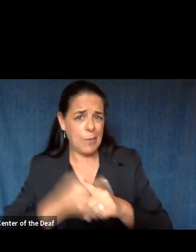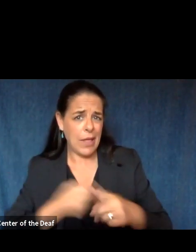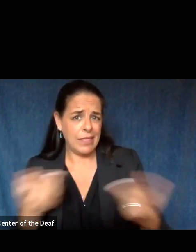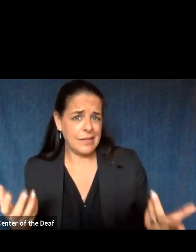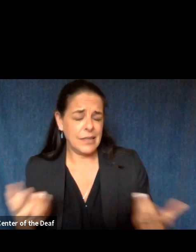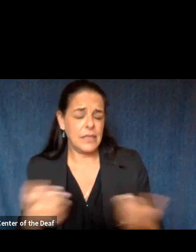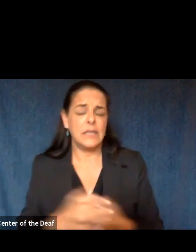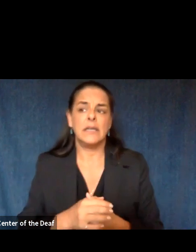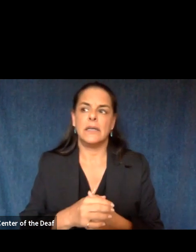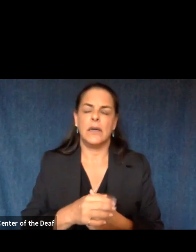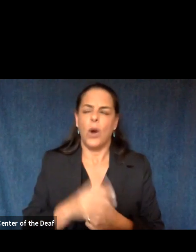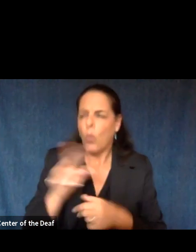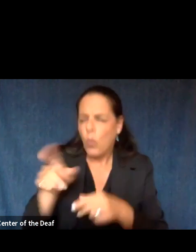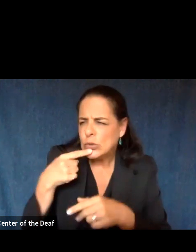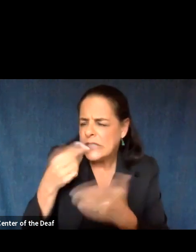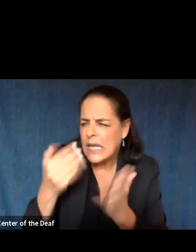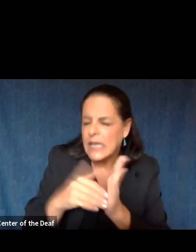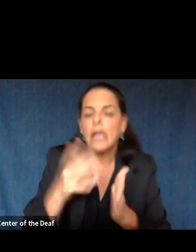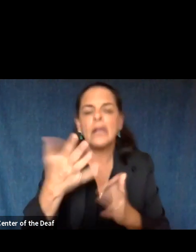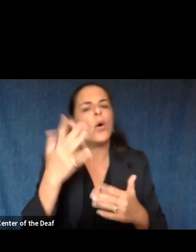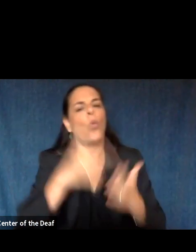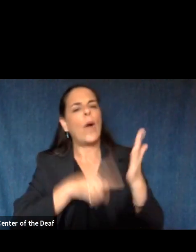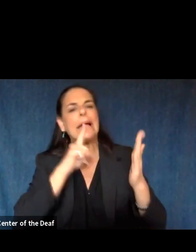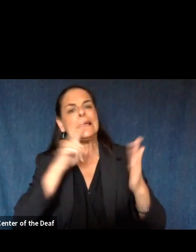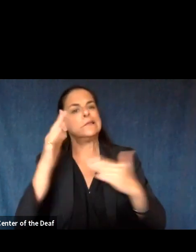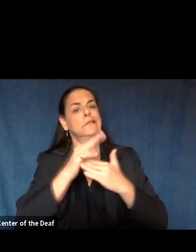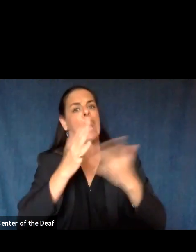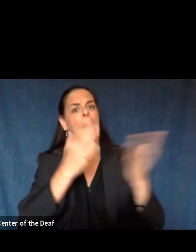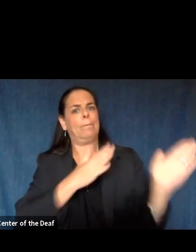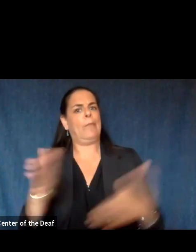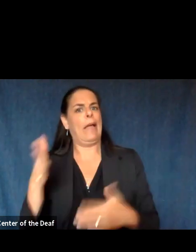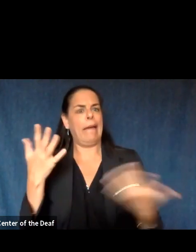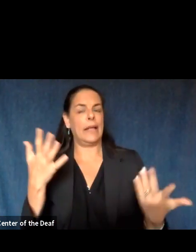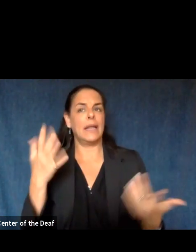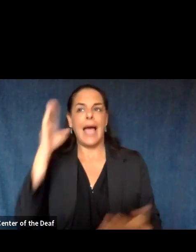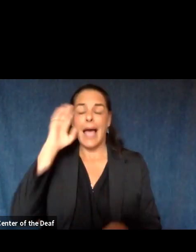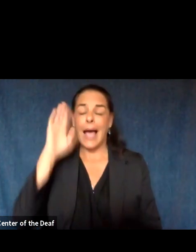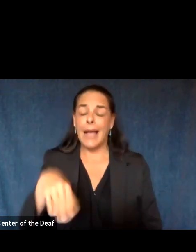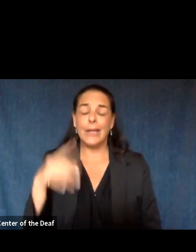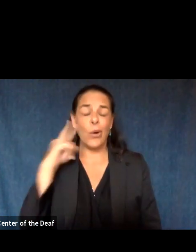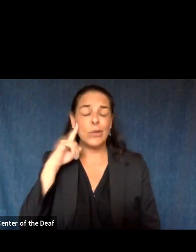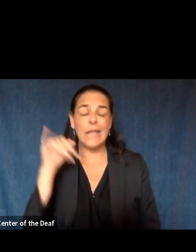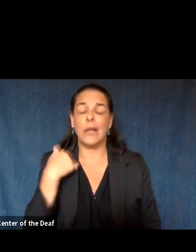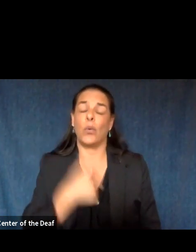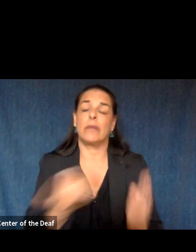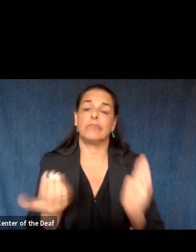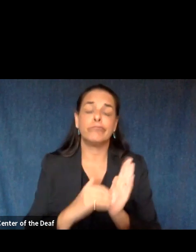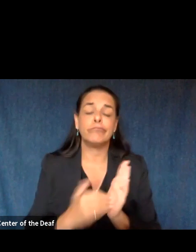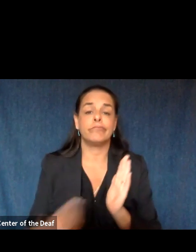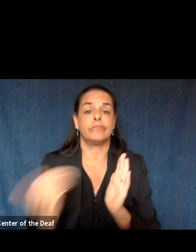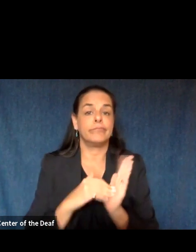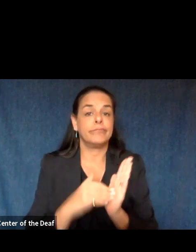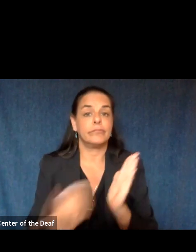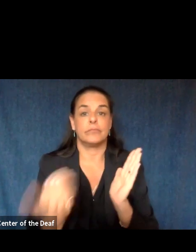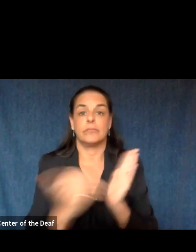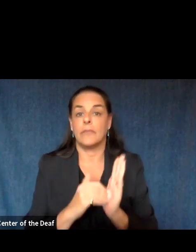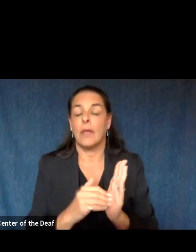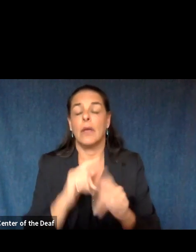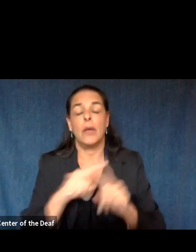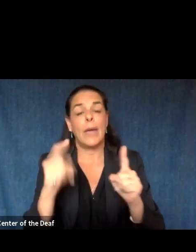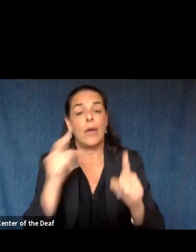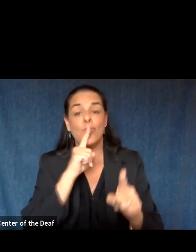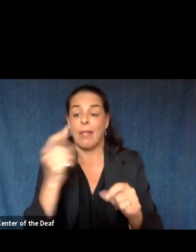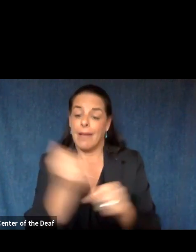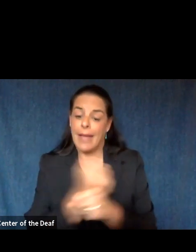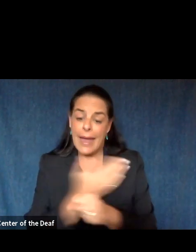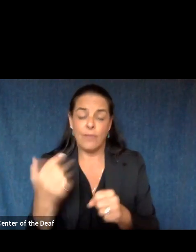strategy. It's really, and I know it sounds like we repeat ourselves, but it's really doing everything we can to reinforce and